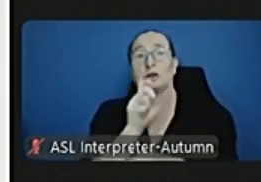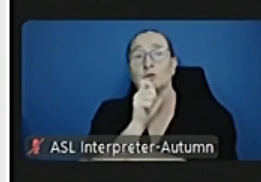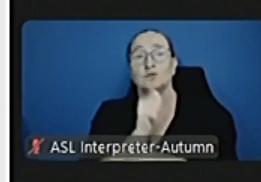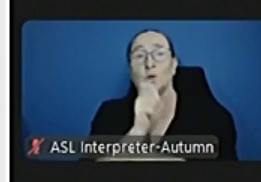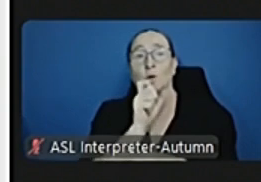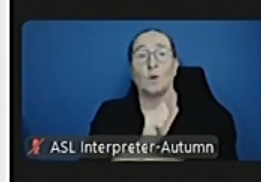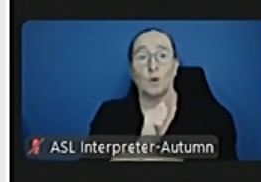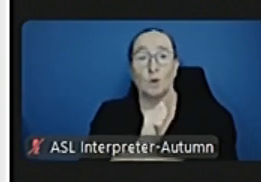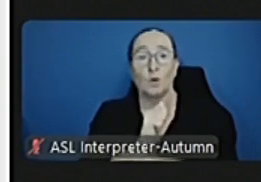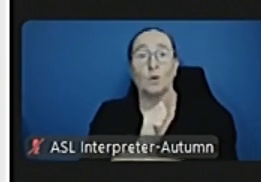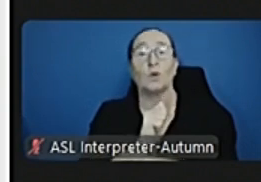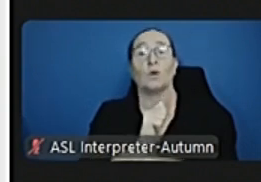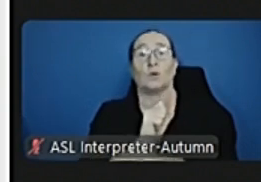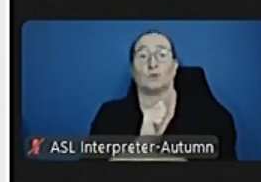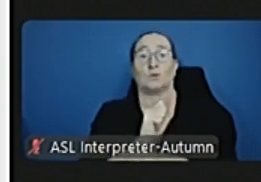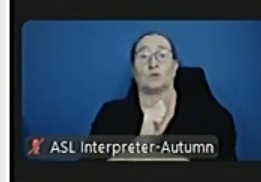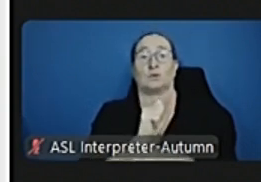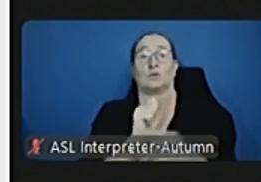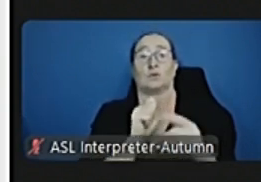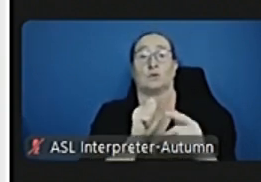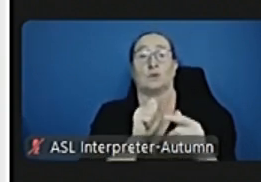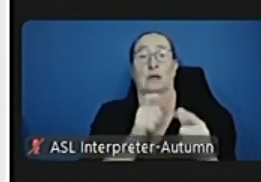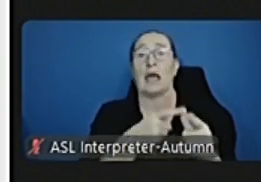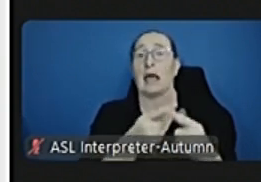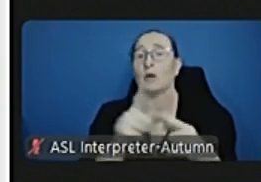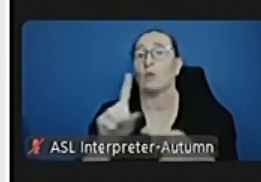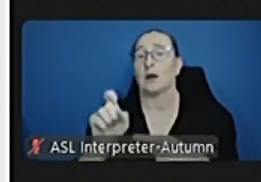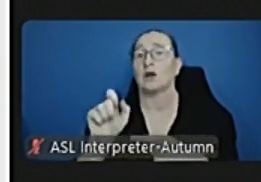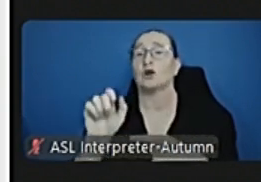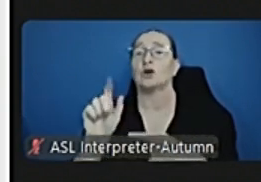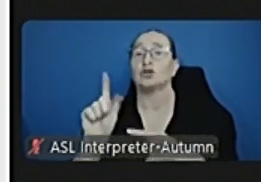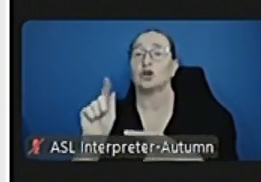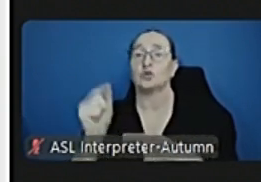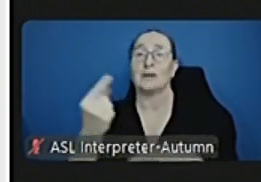120 days when he disclosed and his family